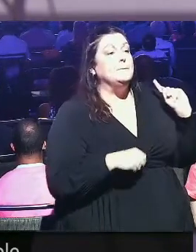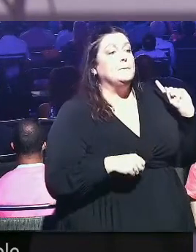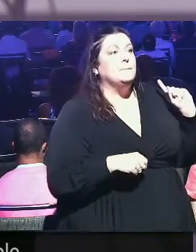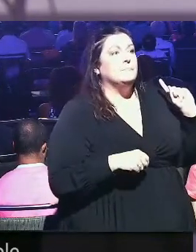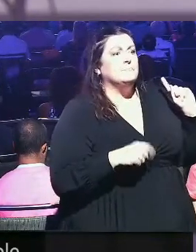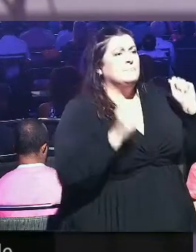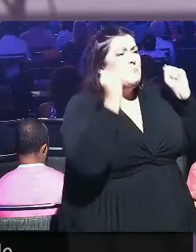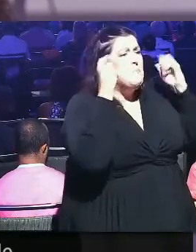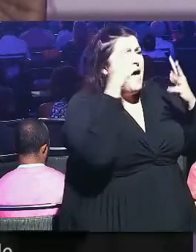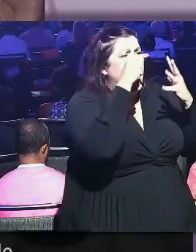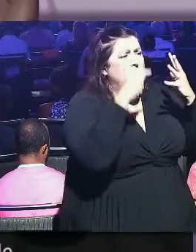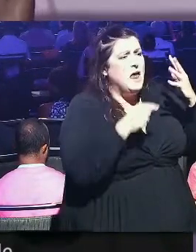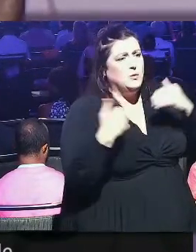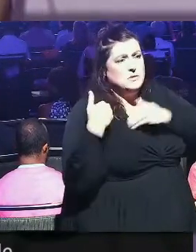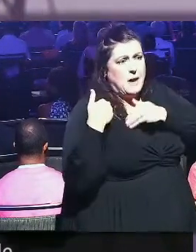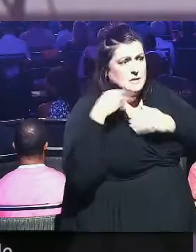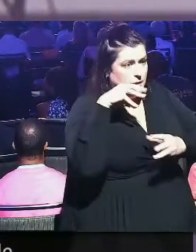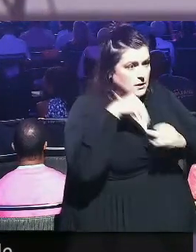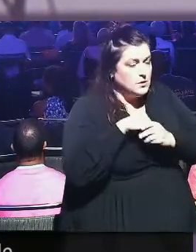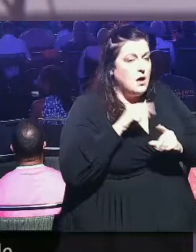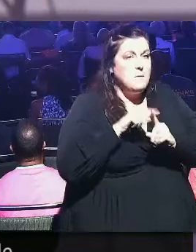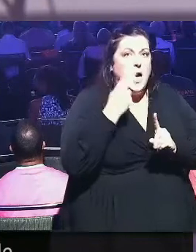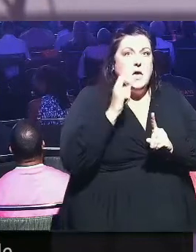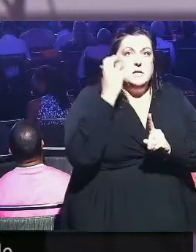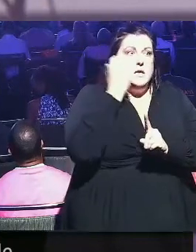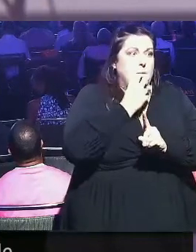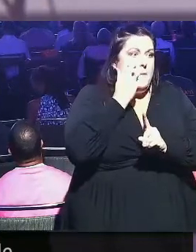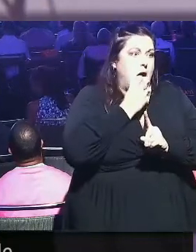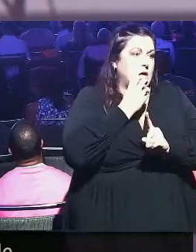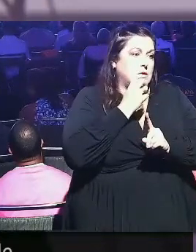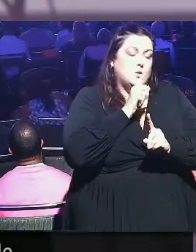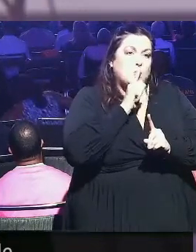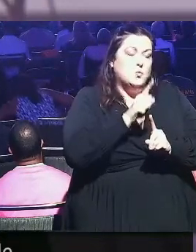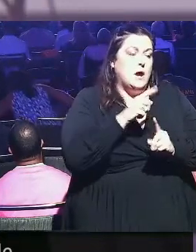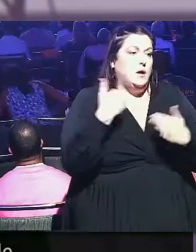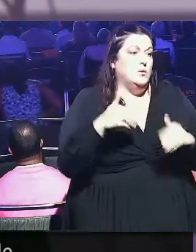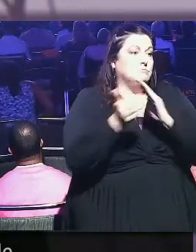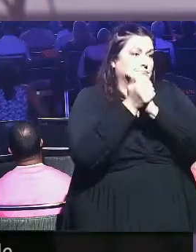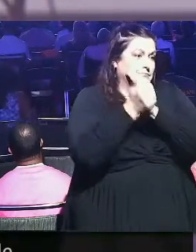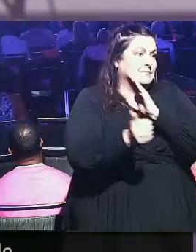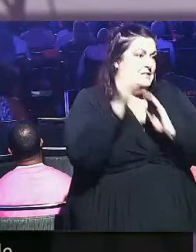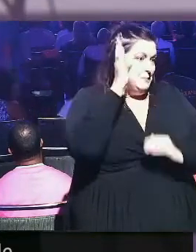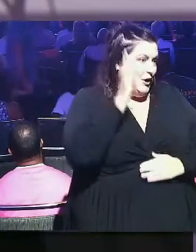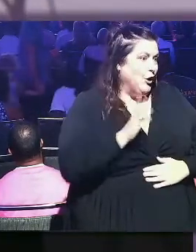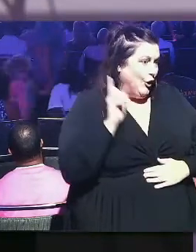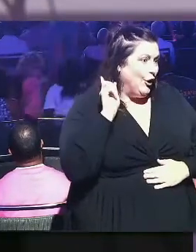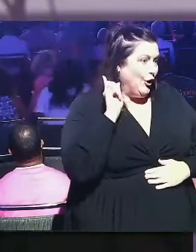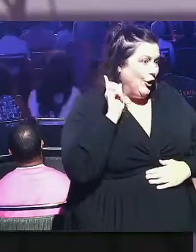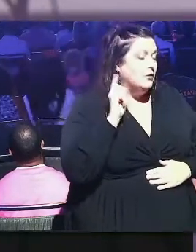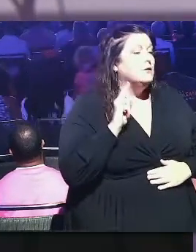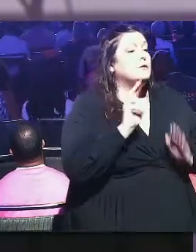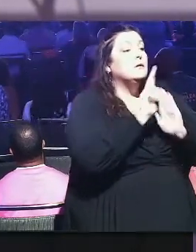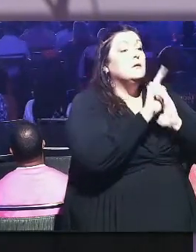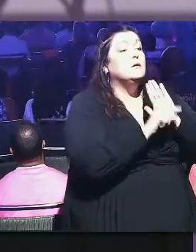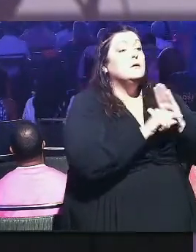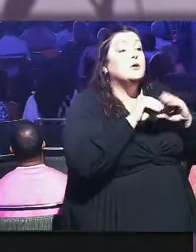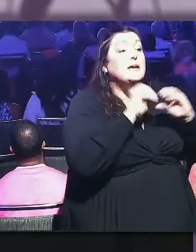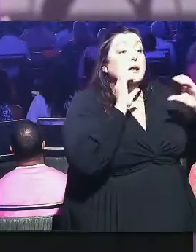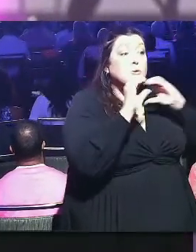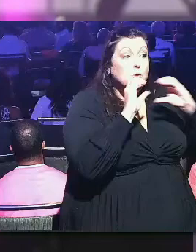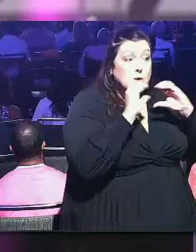other things. But he is an amazing and gifted speaker. Got his undergrad degree in